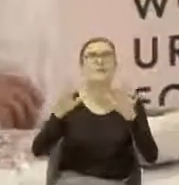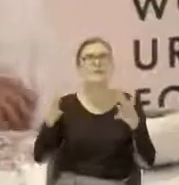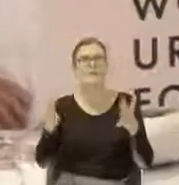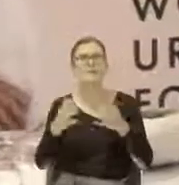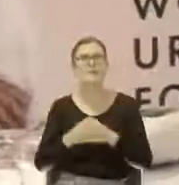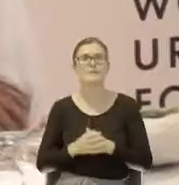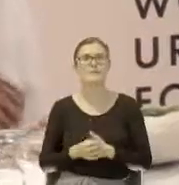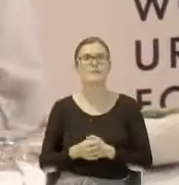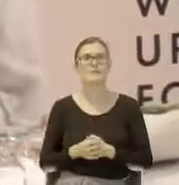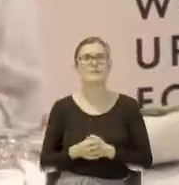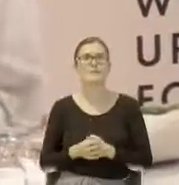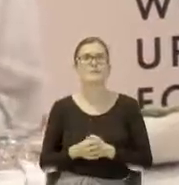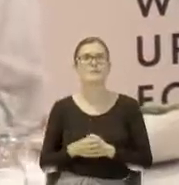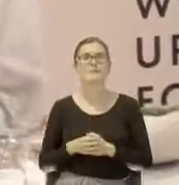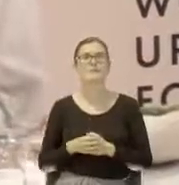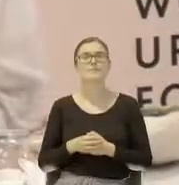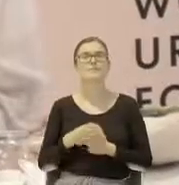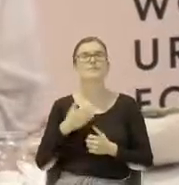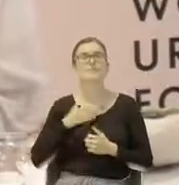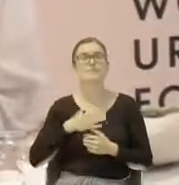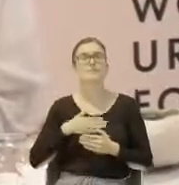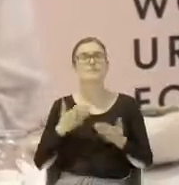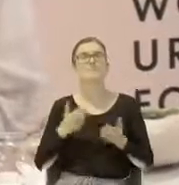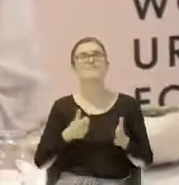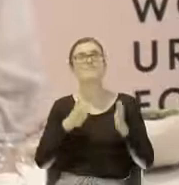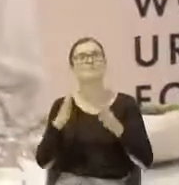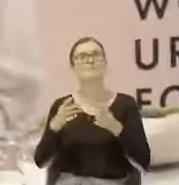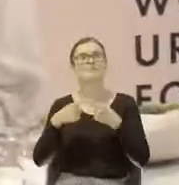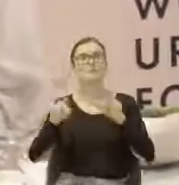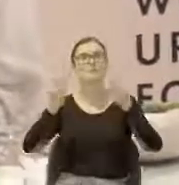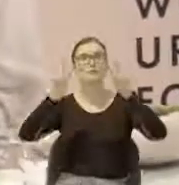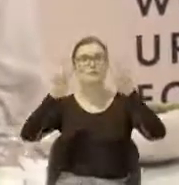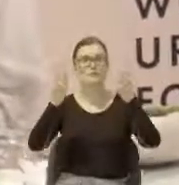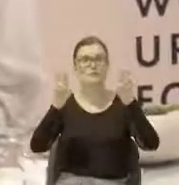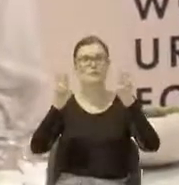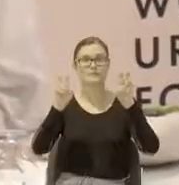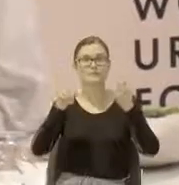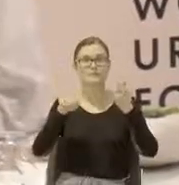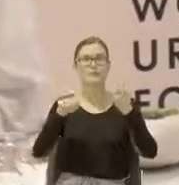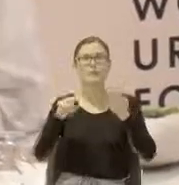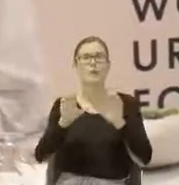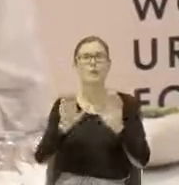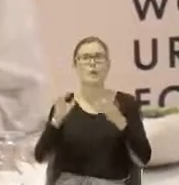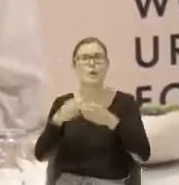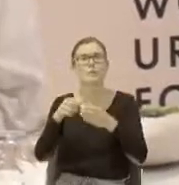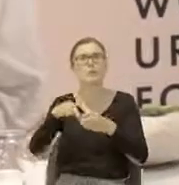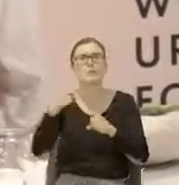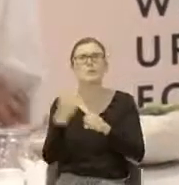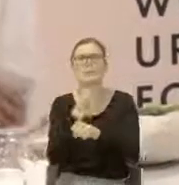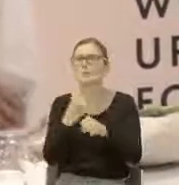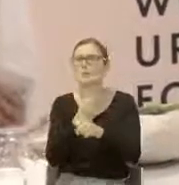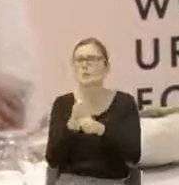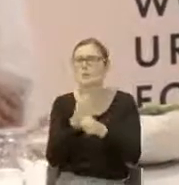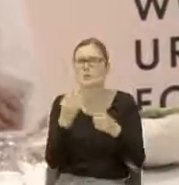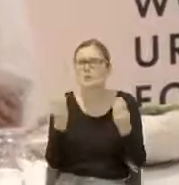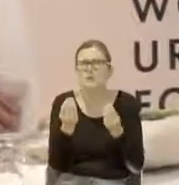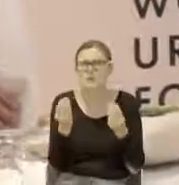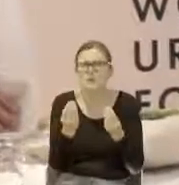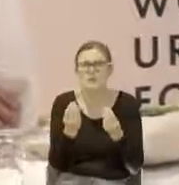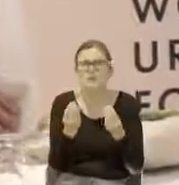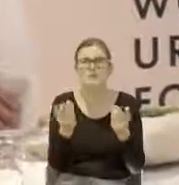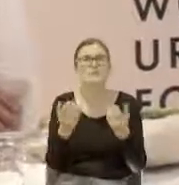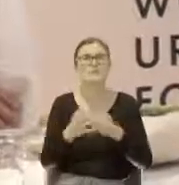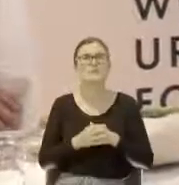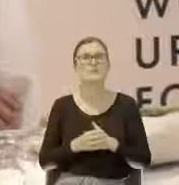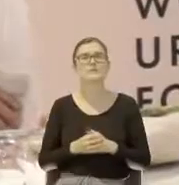Global Task Force on Local and Regional Governments has done is to push the Secretary General, the President of the General Assembly, to open up